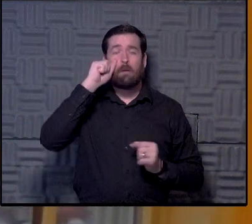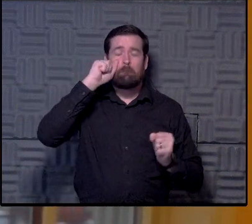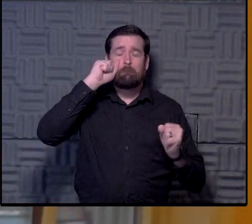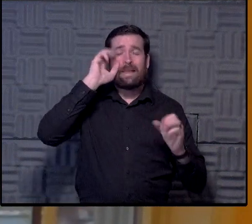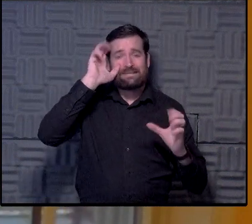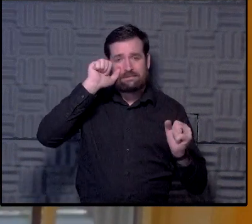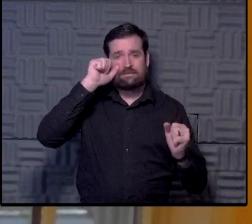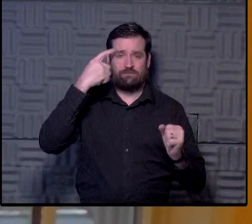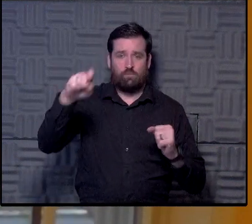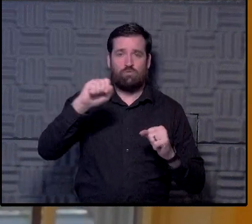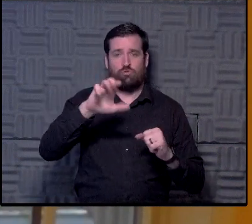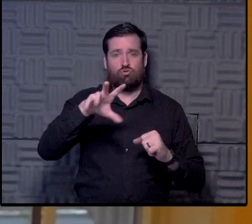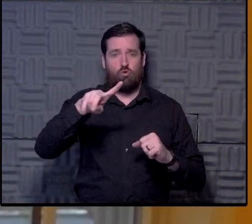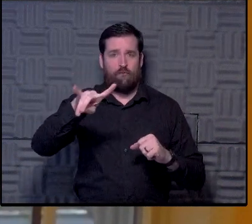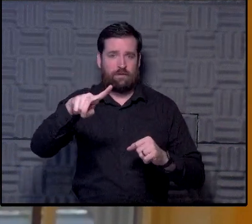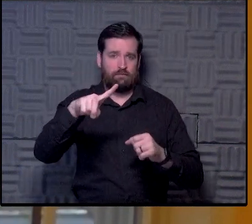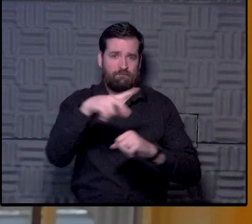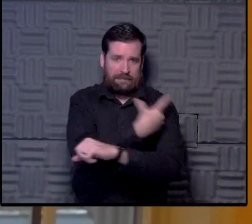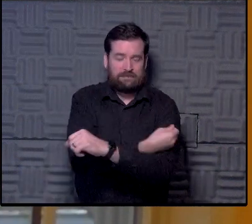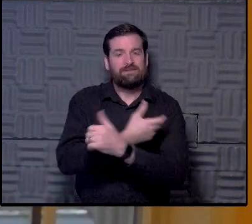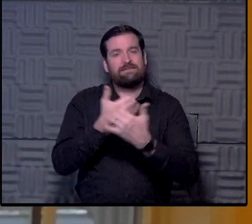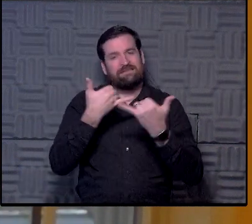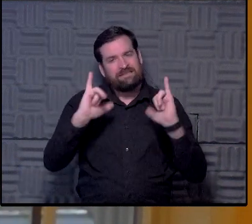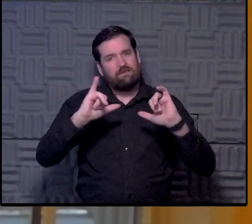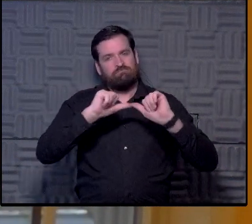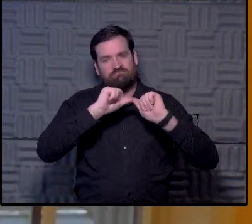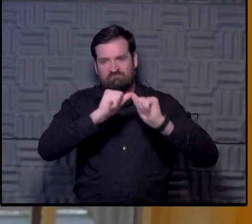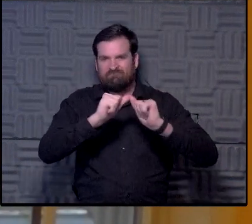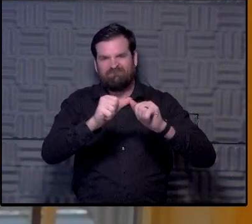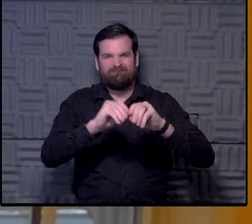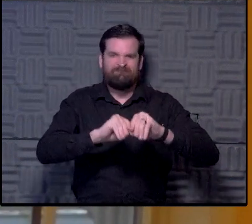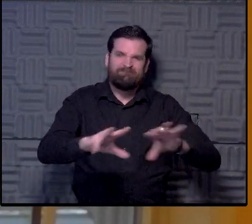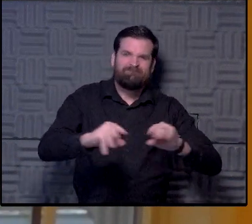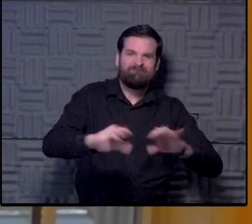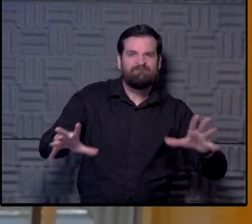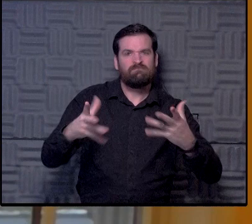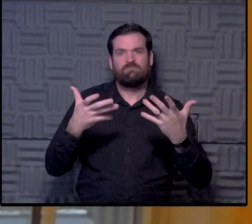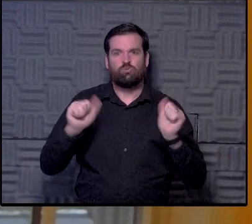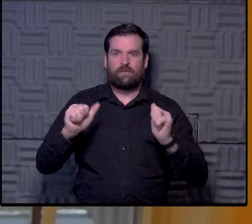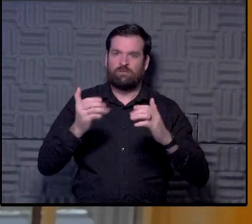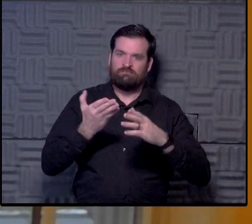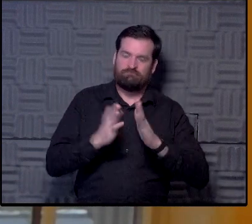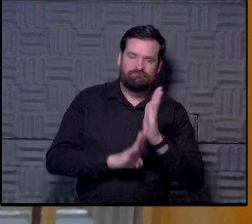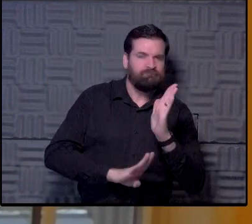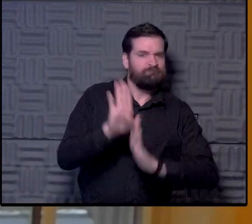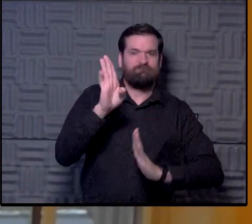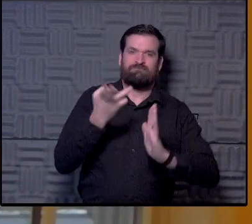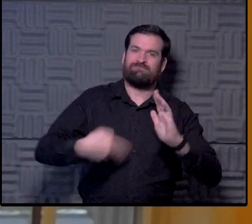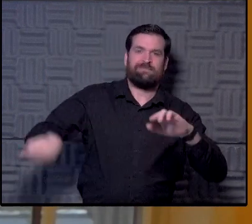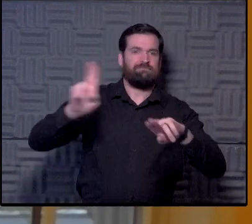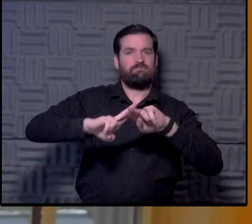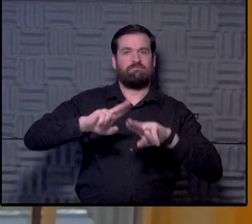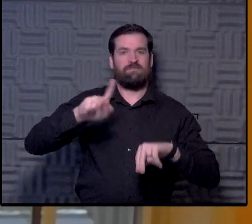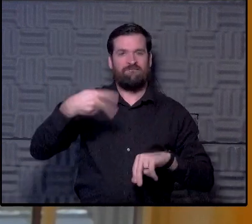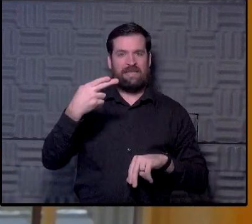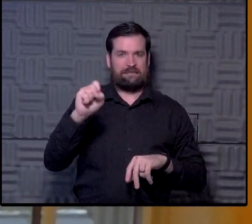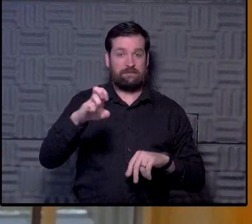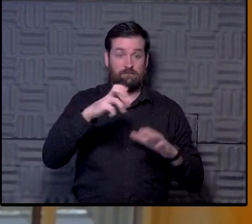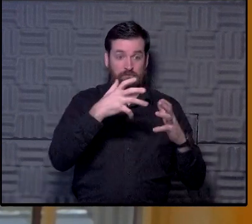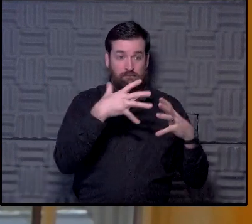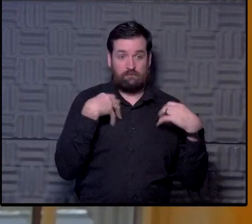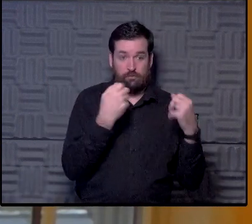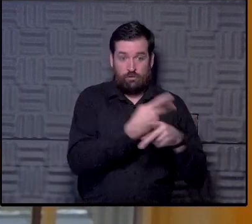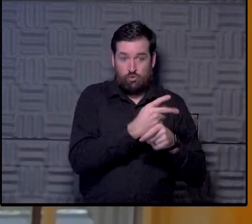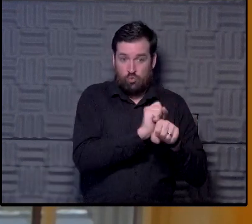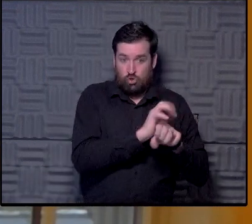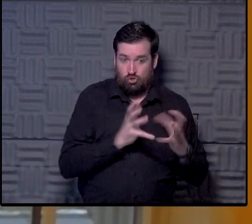COVID vaccine, and we will continue to roll it out, everybody's working on really ramping up for that next phase after healthcare workers. We